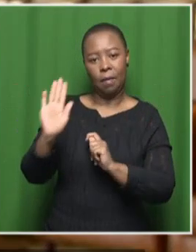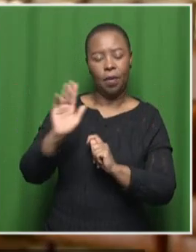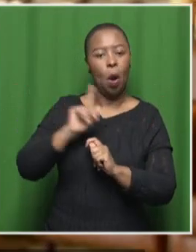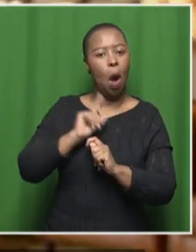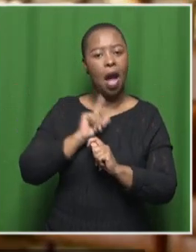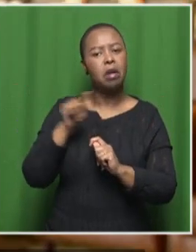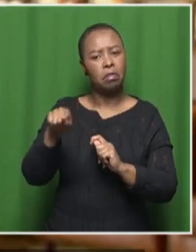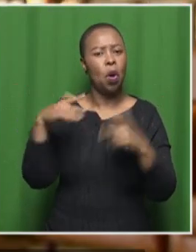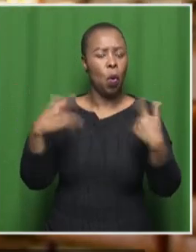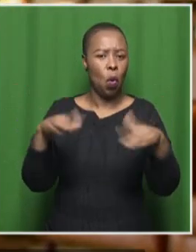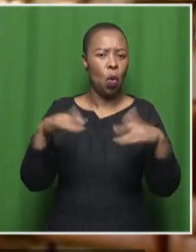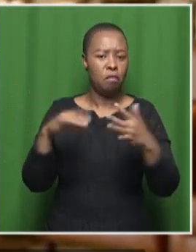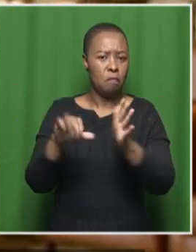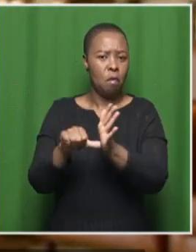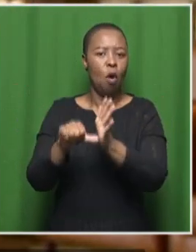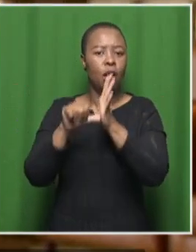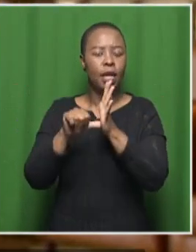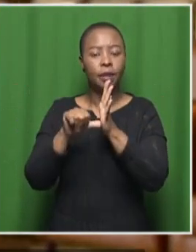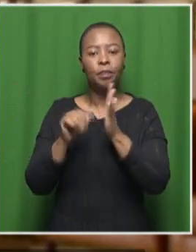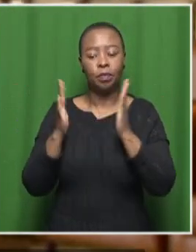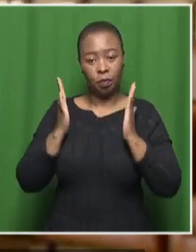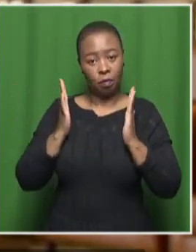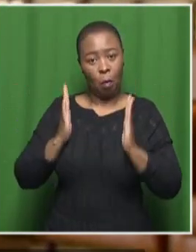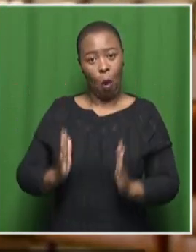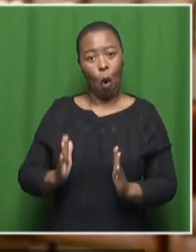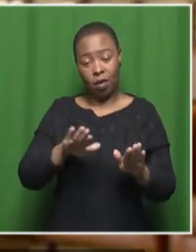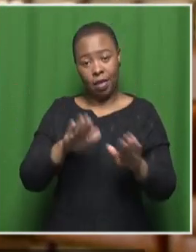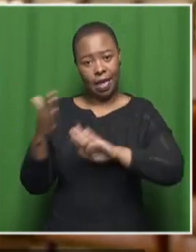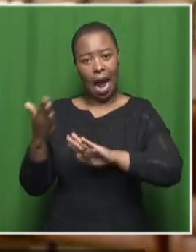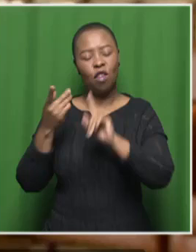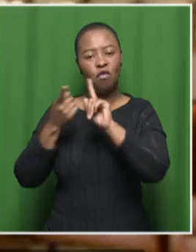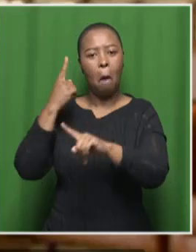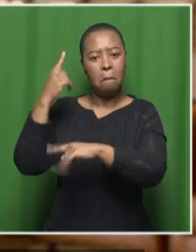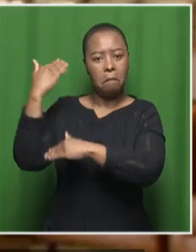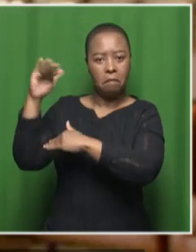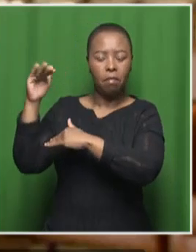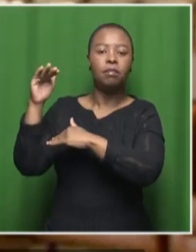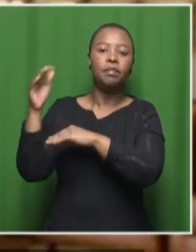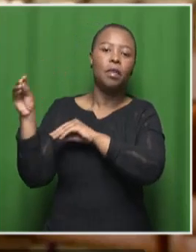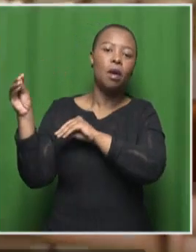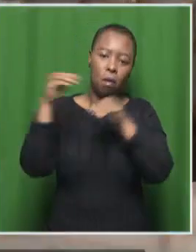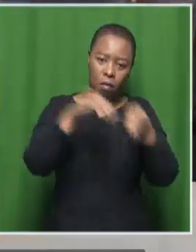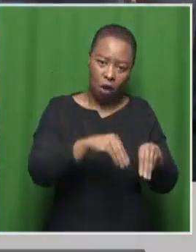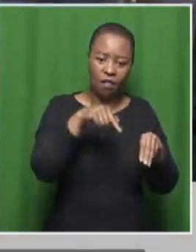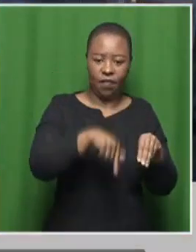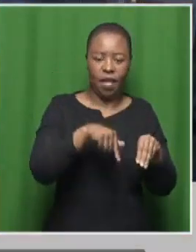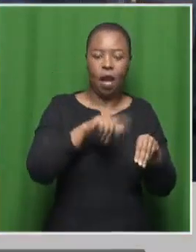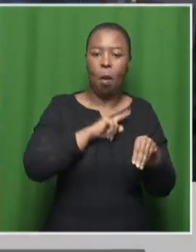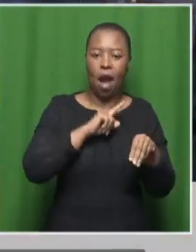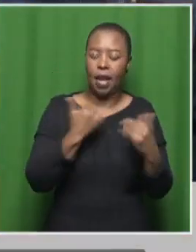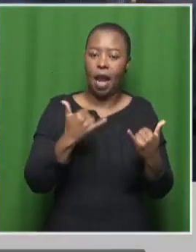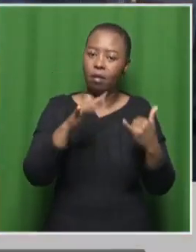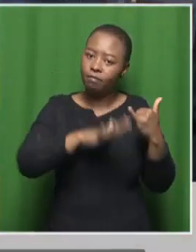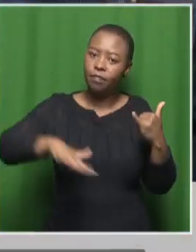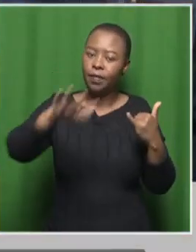momentous arrival of those mortal remains of our liberation heroes that will be arriving here at this all-important site as we